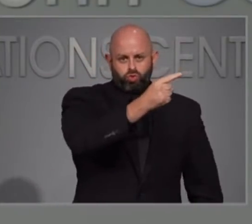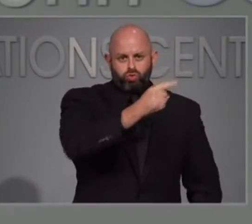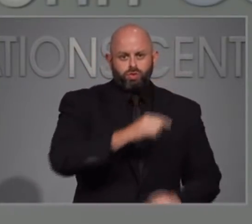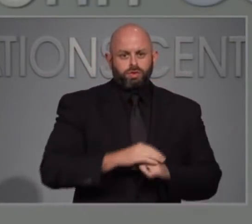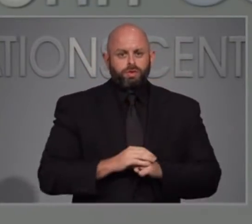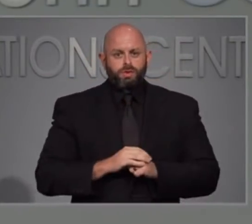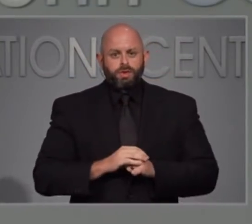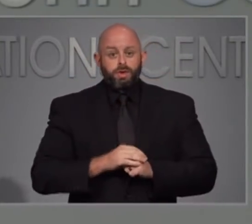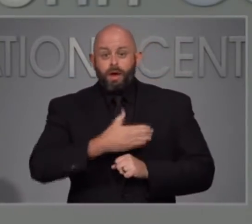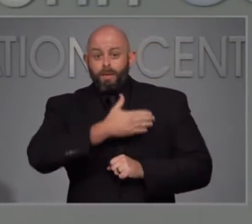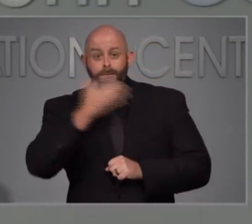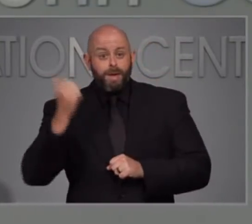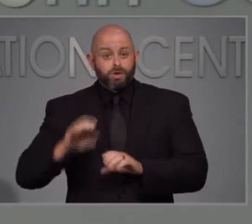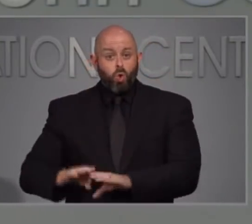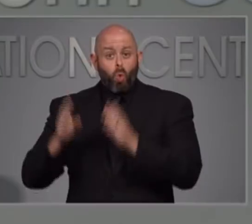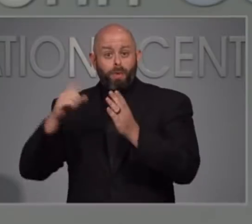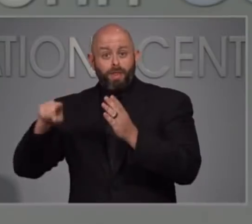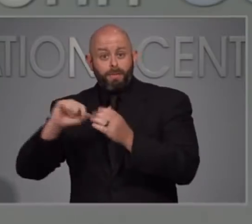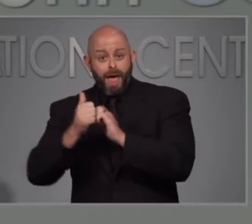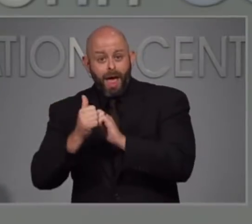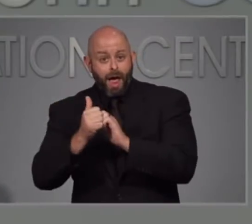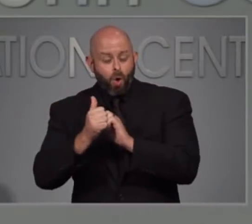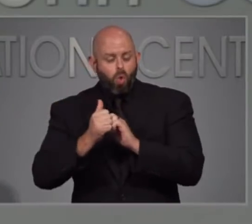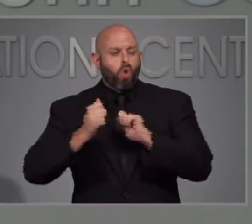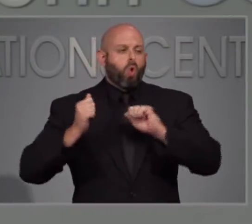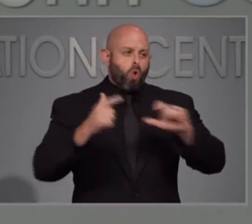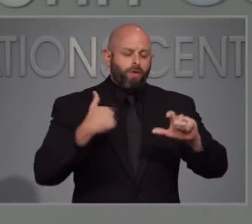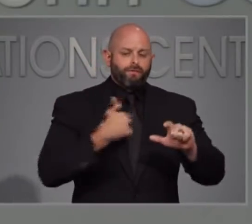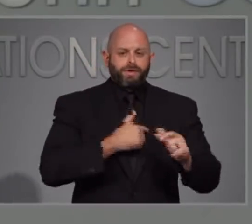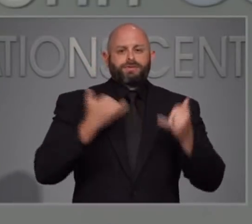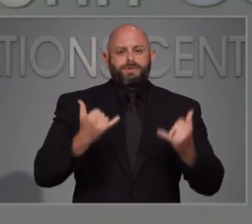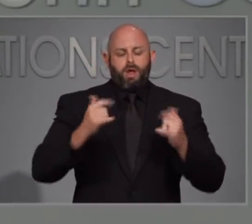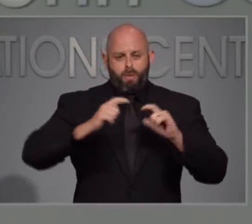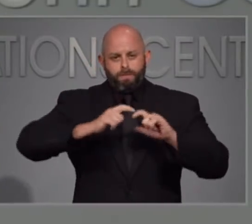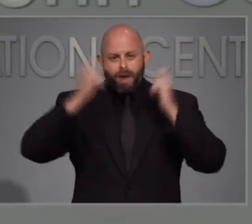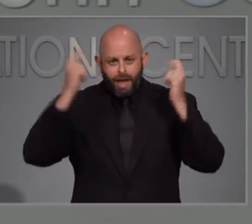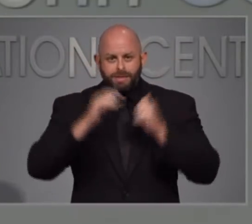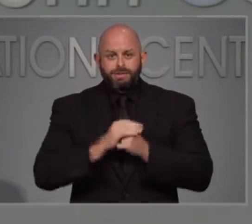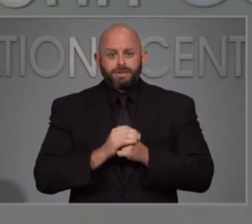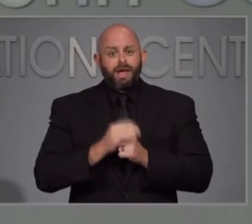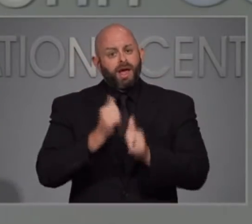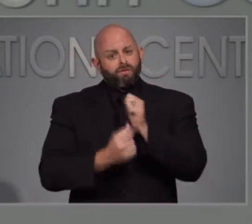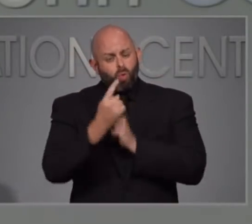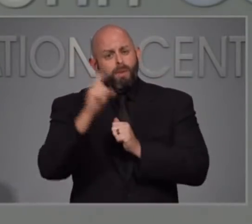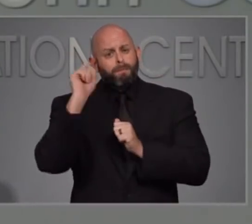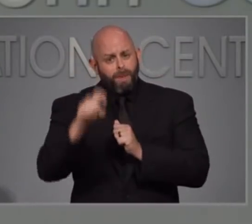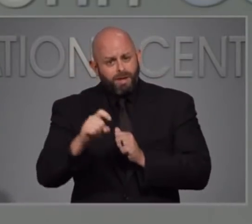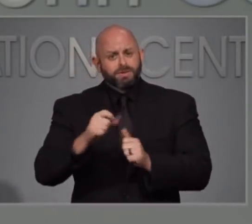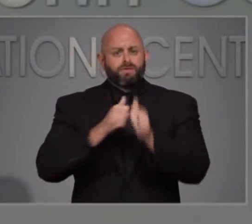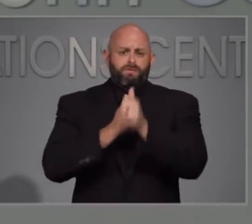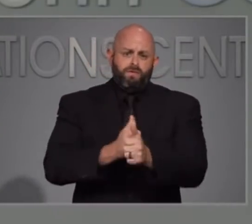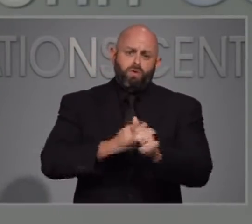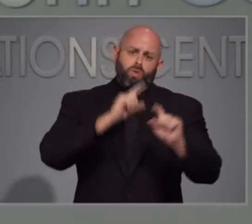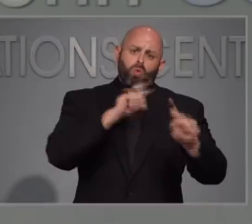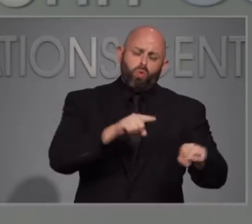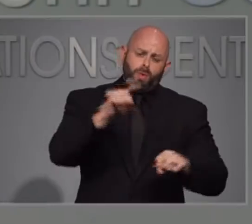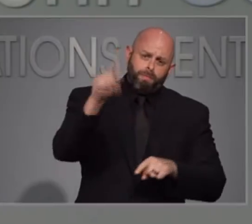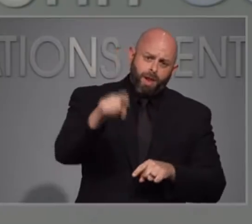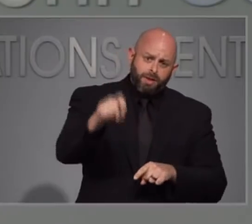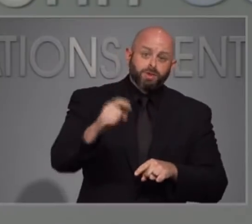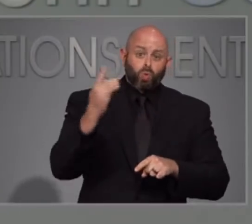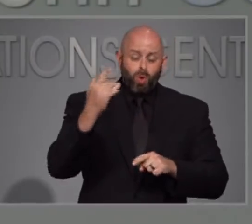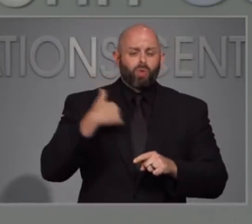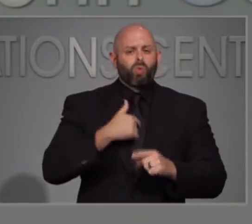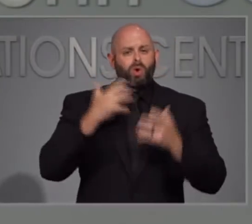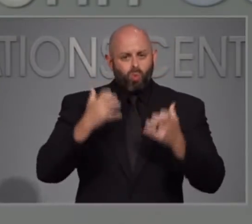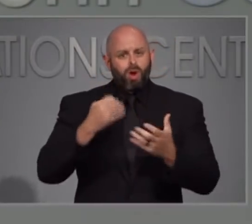to do that is with masking. And everybody needs to get with this program in order to be able to push our economy